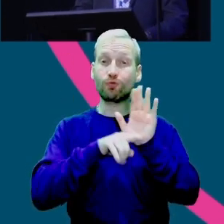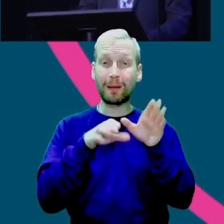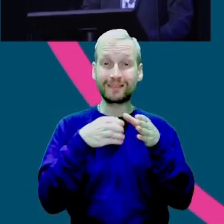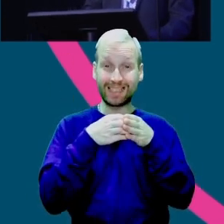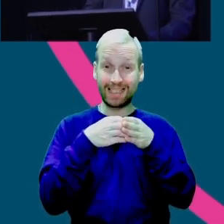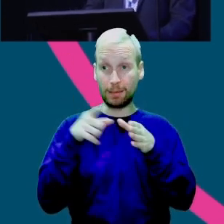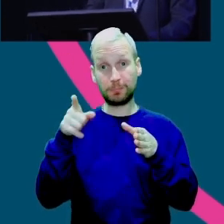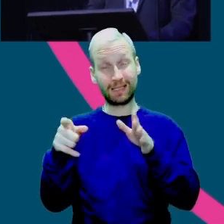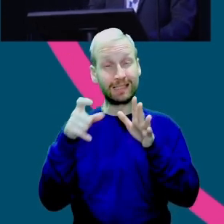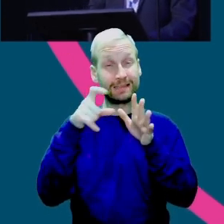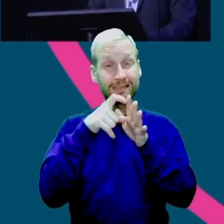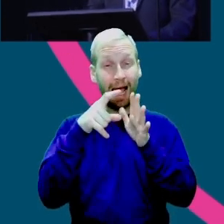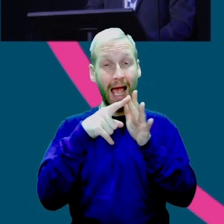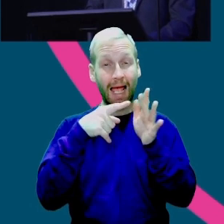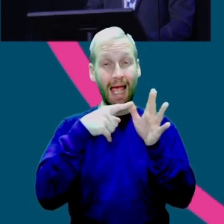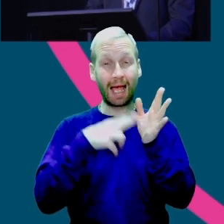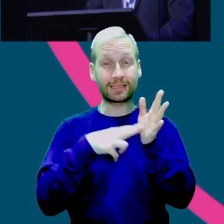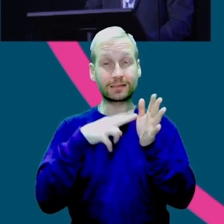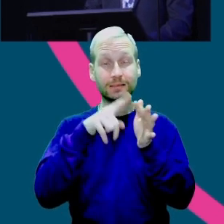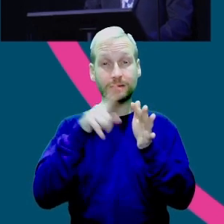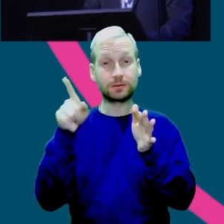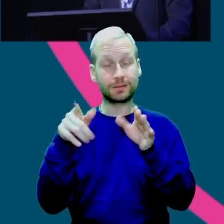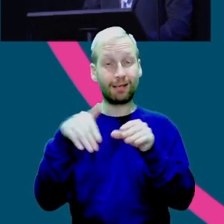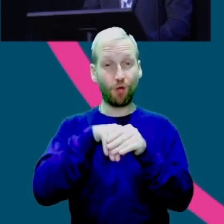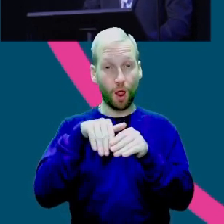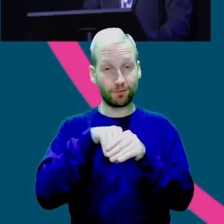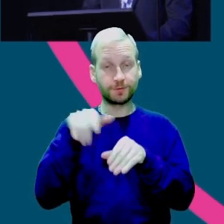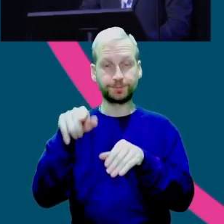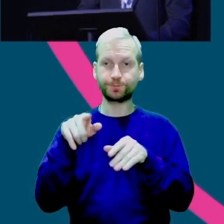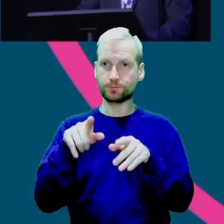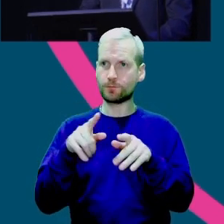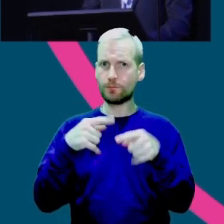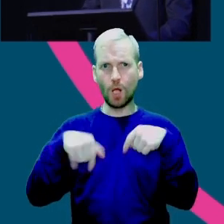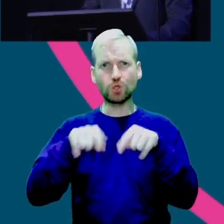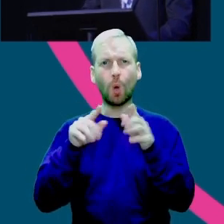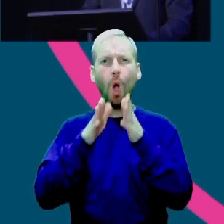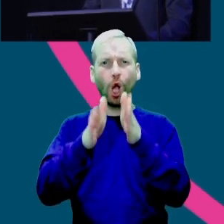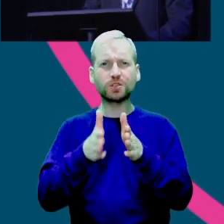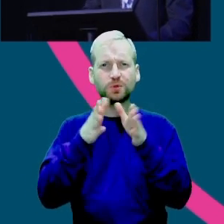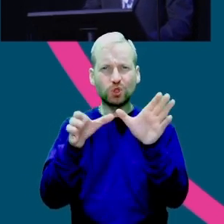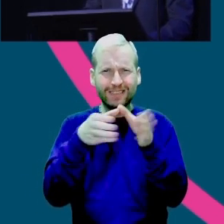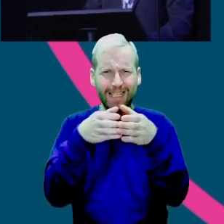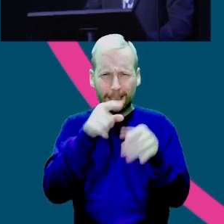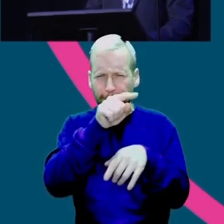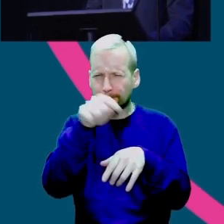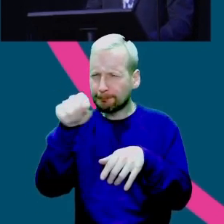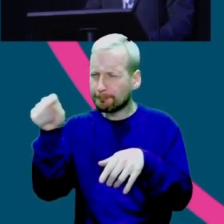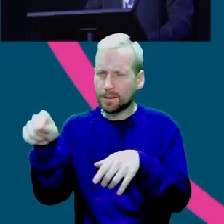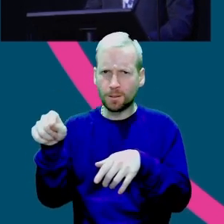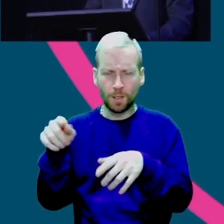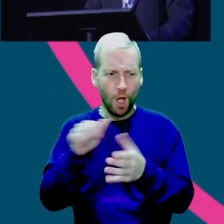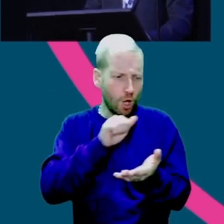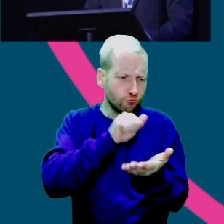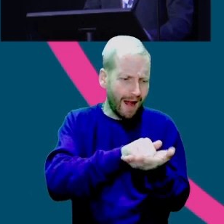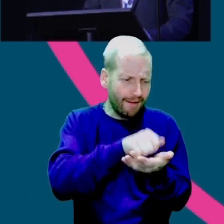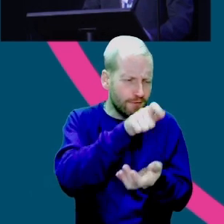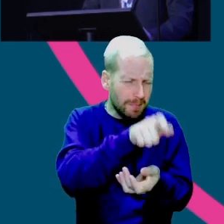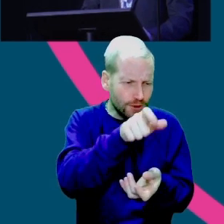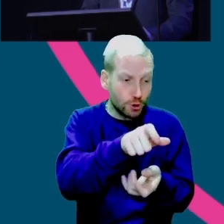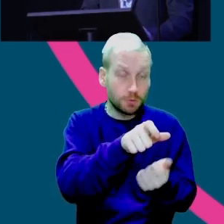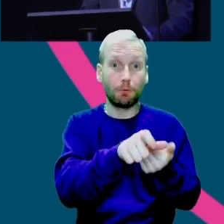member. Also our clinical teams as well, and making sure that what is right for patients is also right for